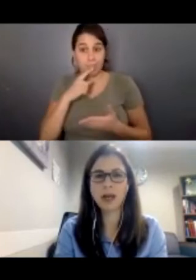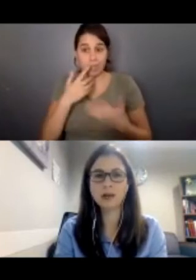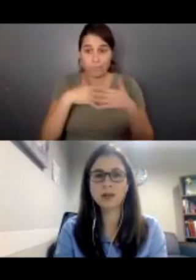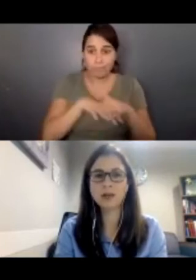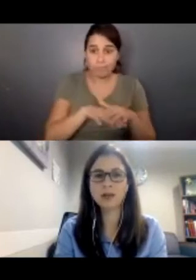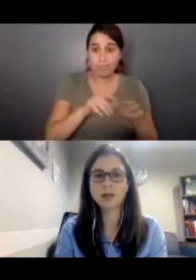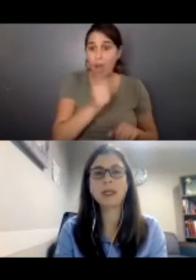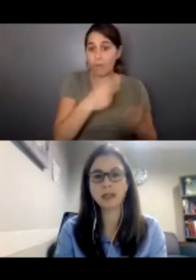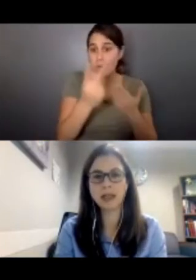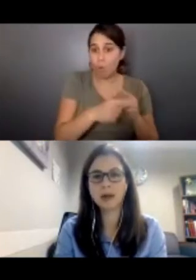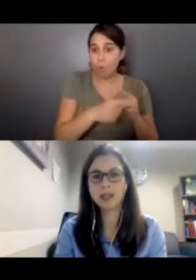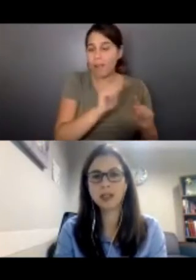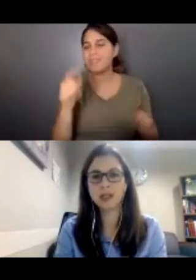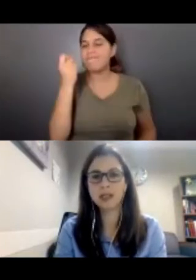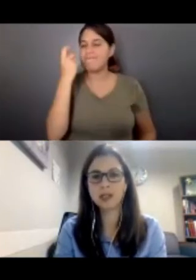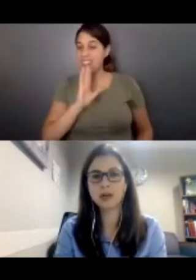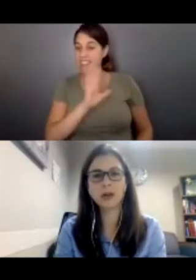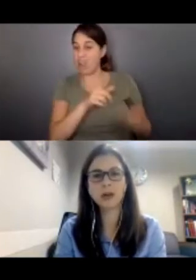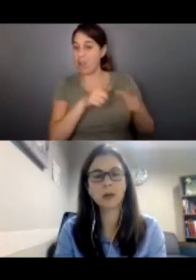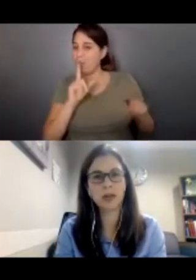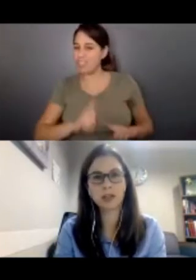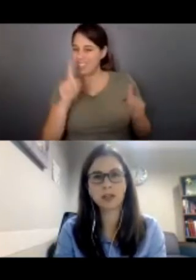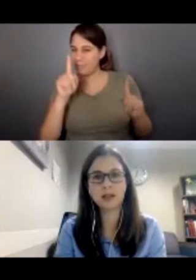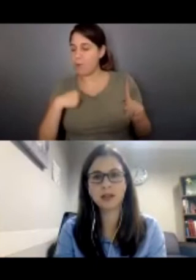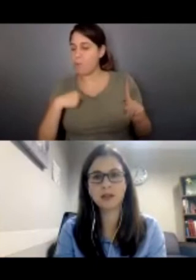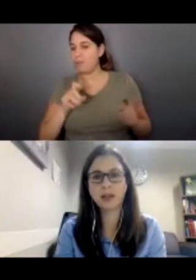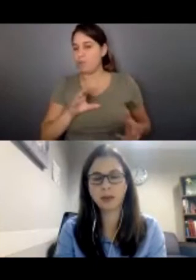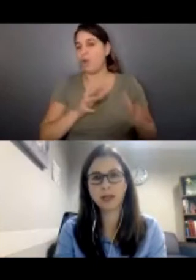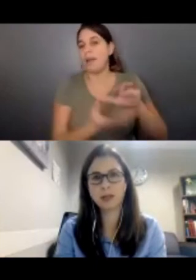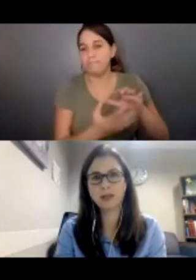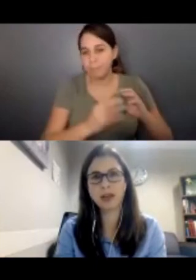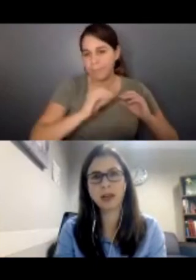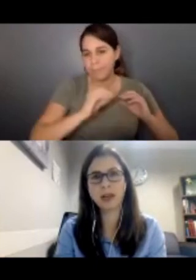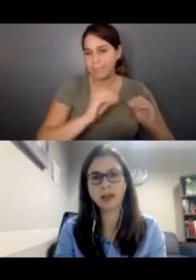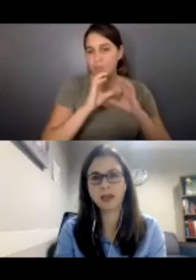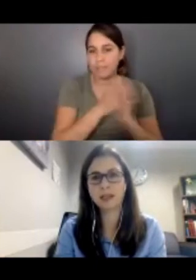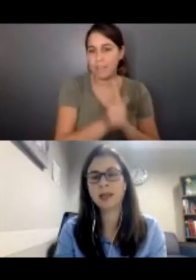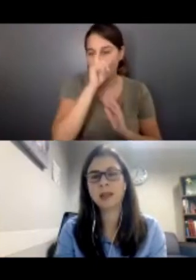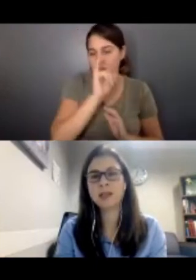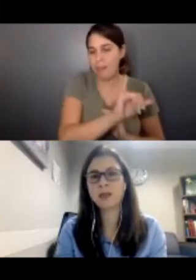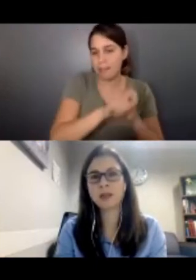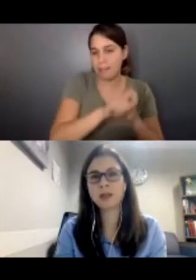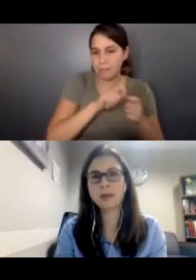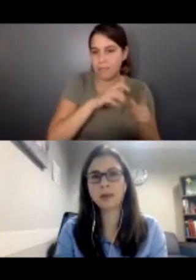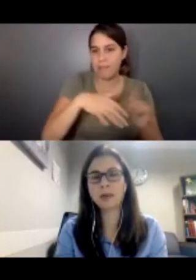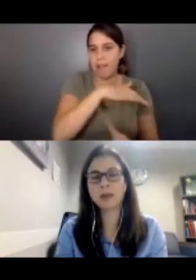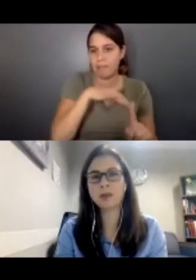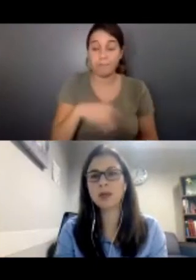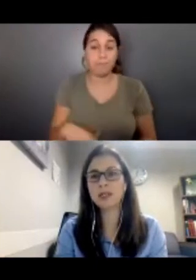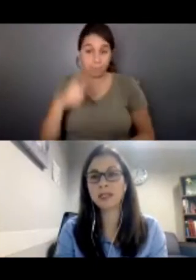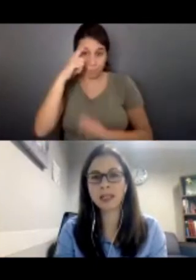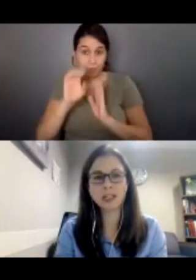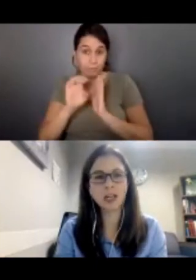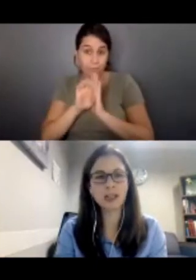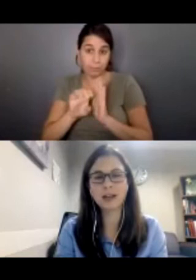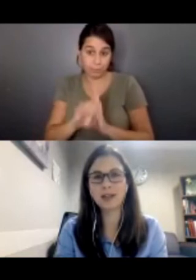how to sort of speak the language to teach certain communication skills to fit within a specific context. So for example, what does